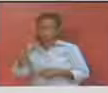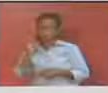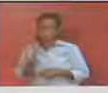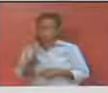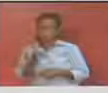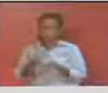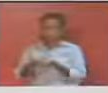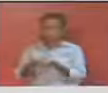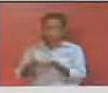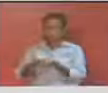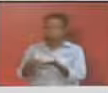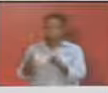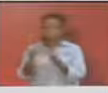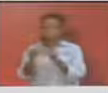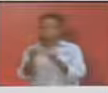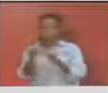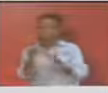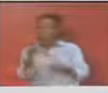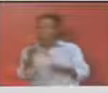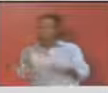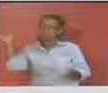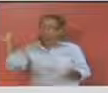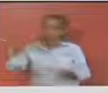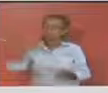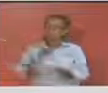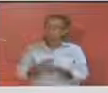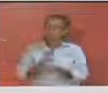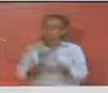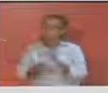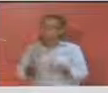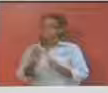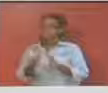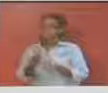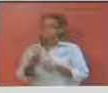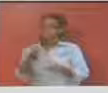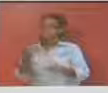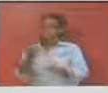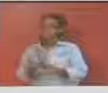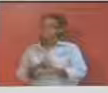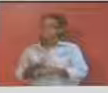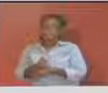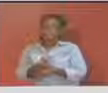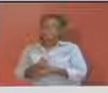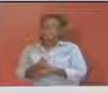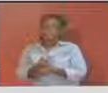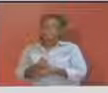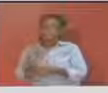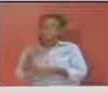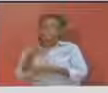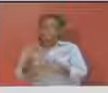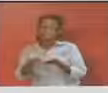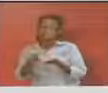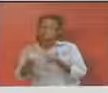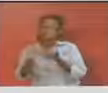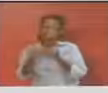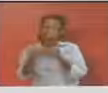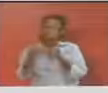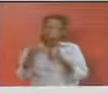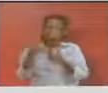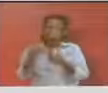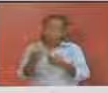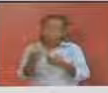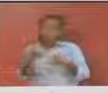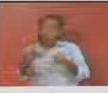variant is really spreading in Antigua or if they got it somewhere else. It's important to note that these are variants under